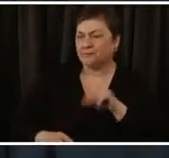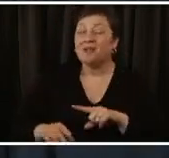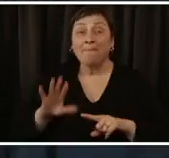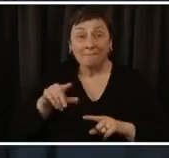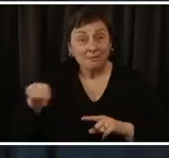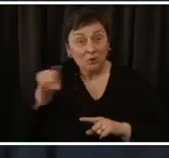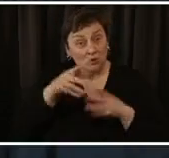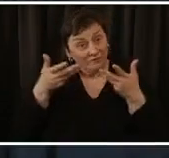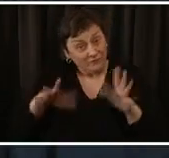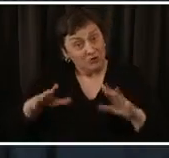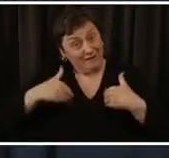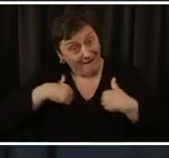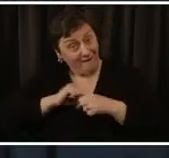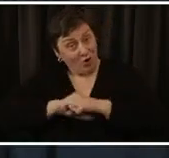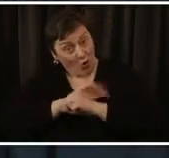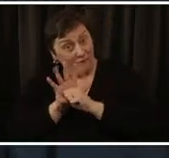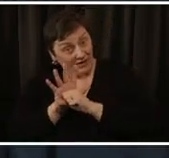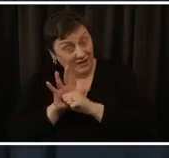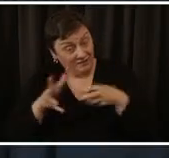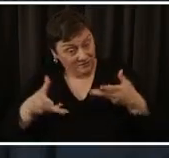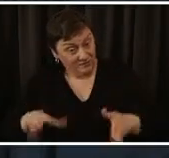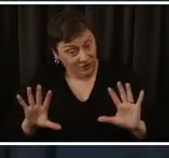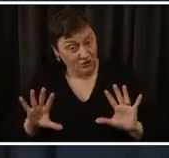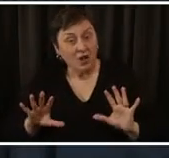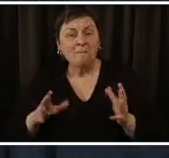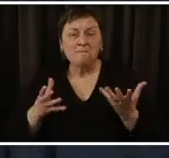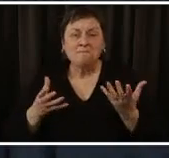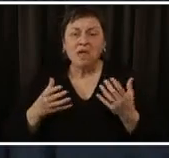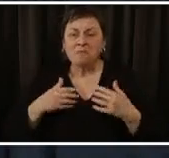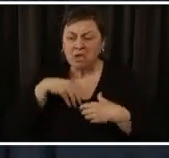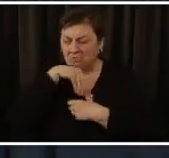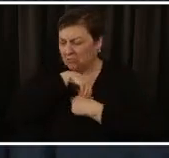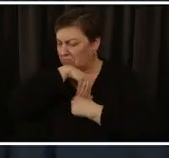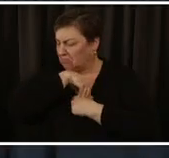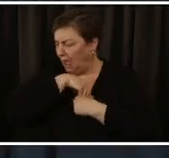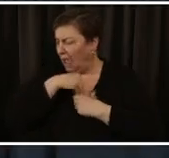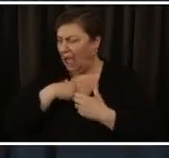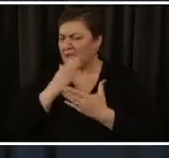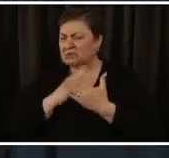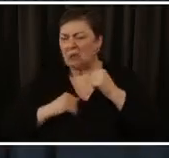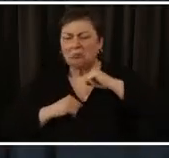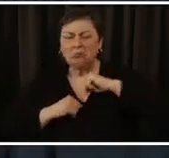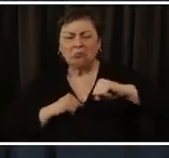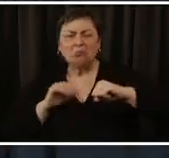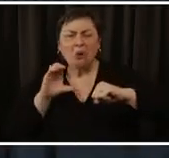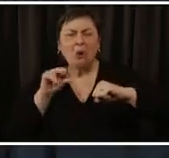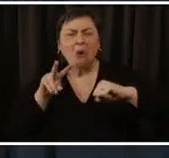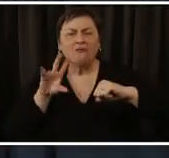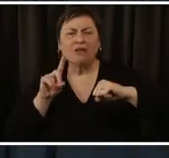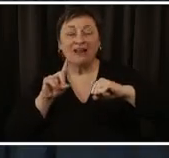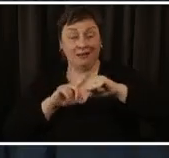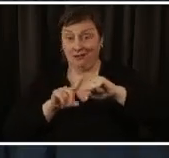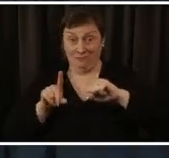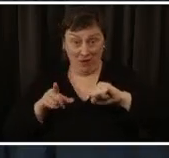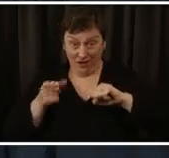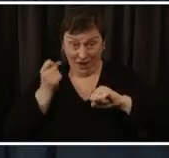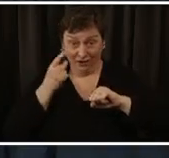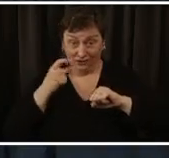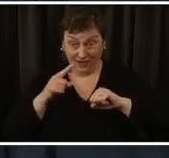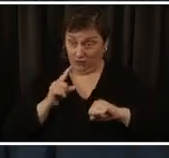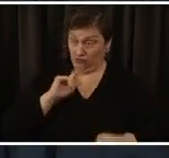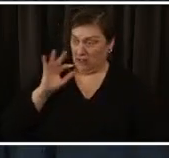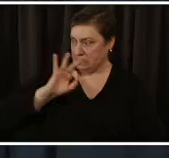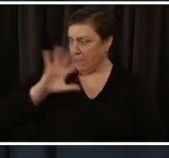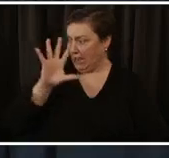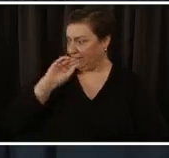point. You likely have some increased resistance to COVID, but not nearly the level of that 93 to 95% that the